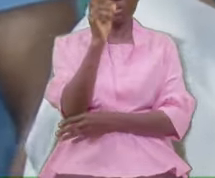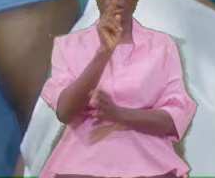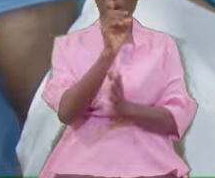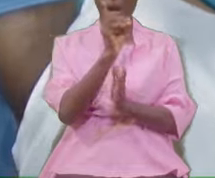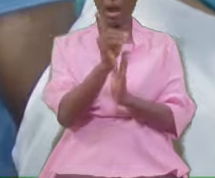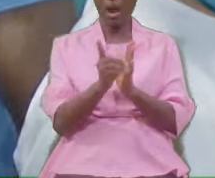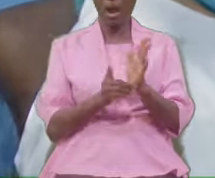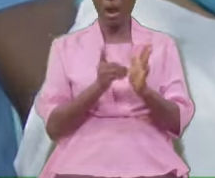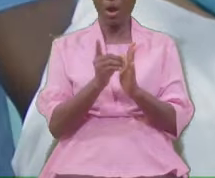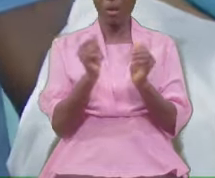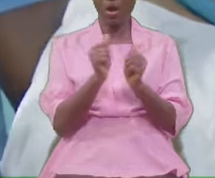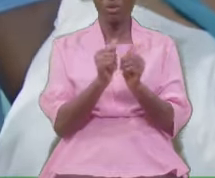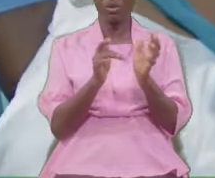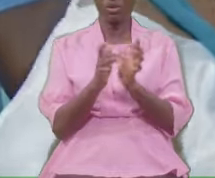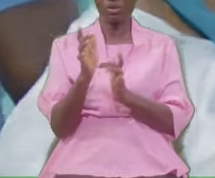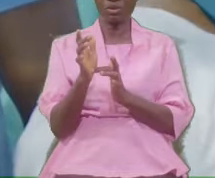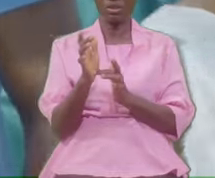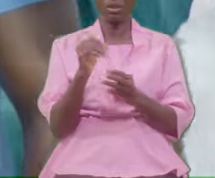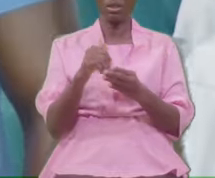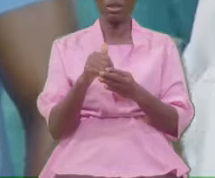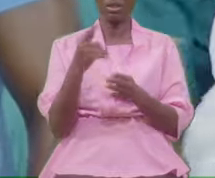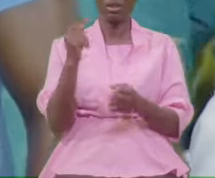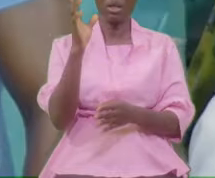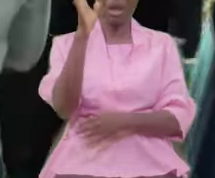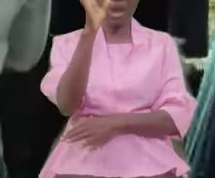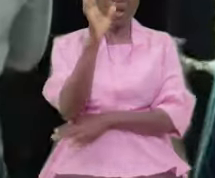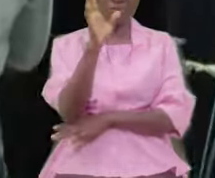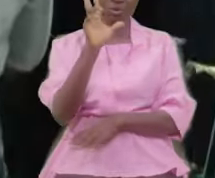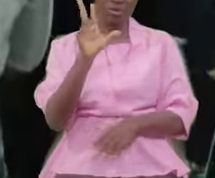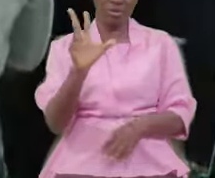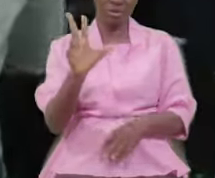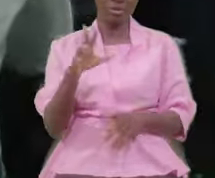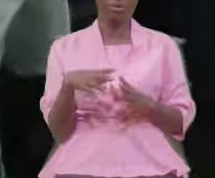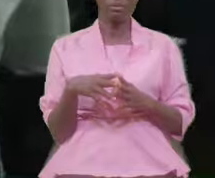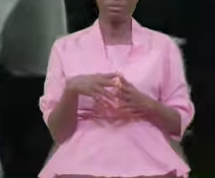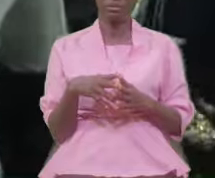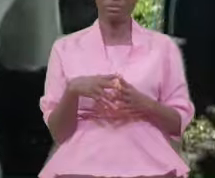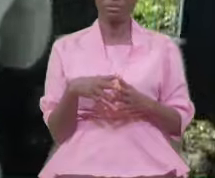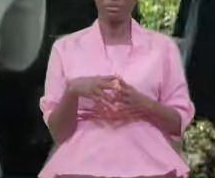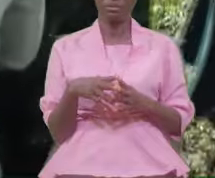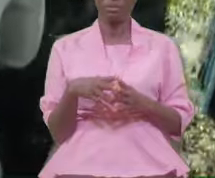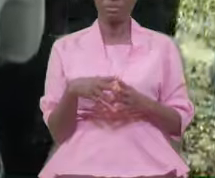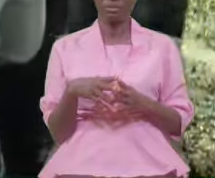right side I'm pointing to now All right on my right hand